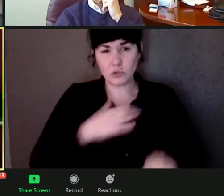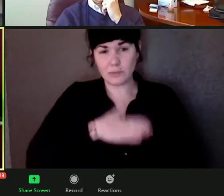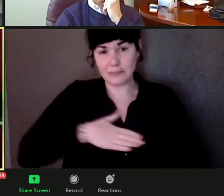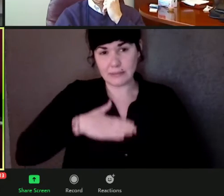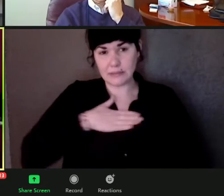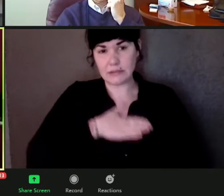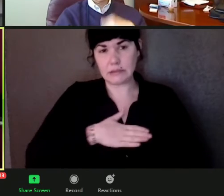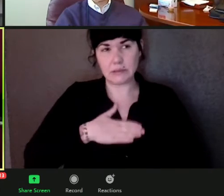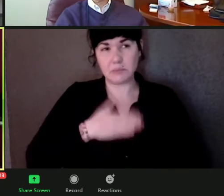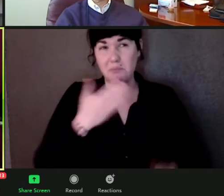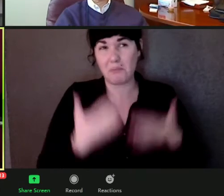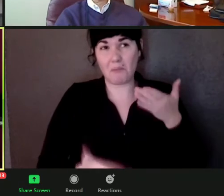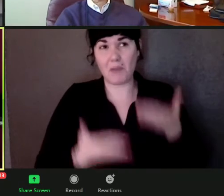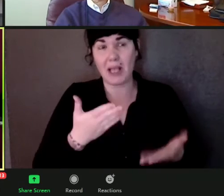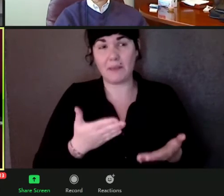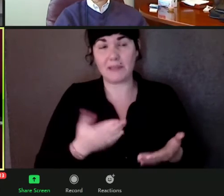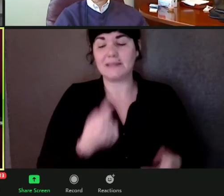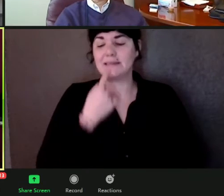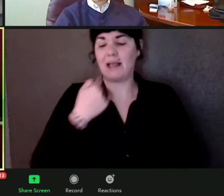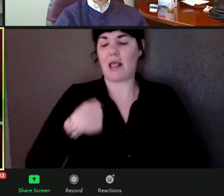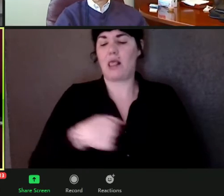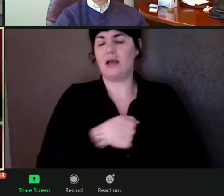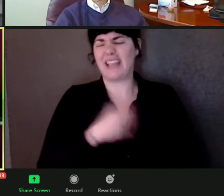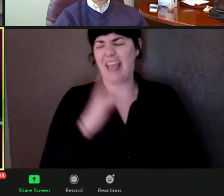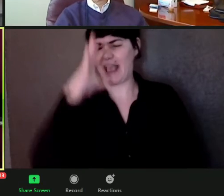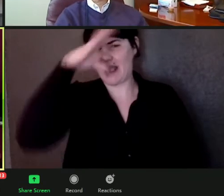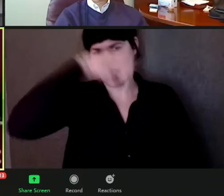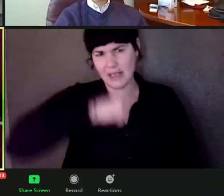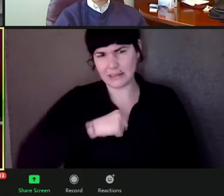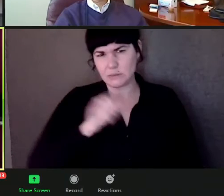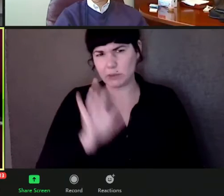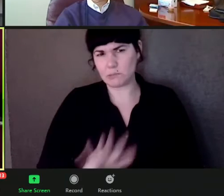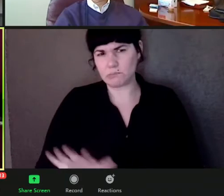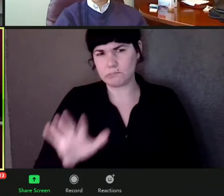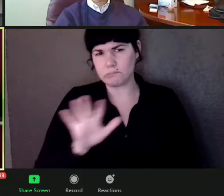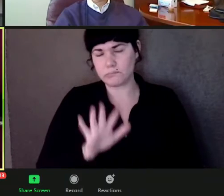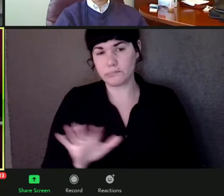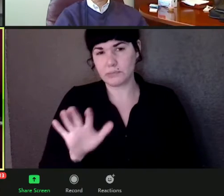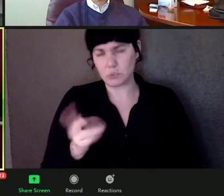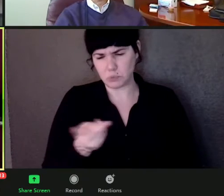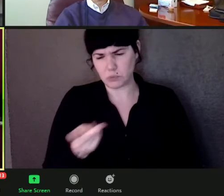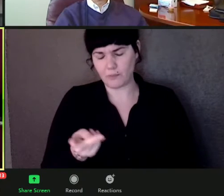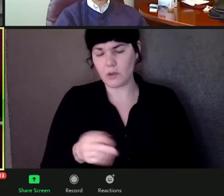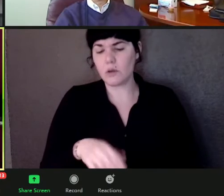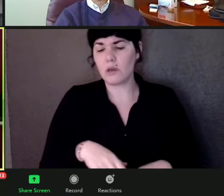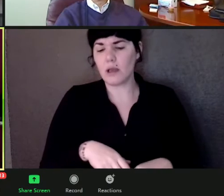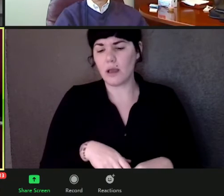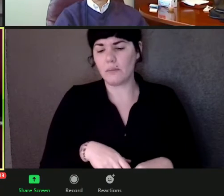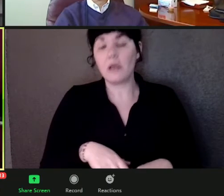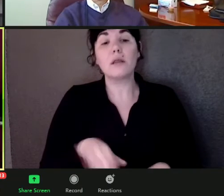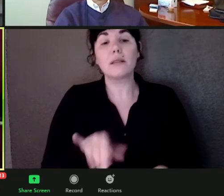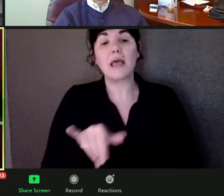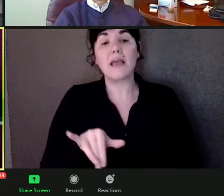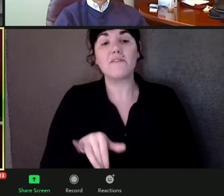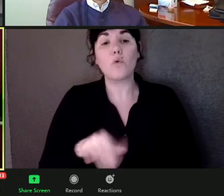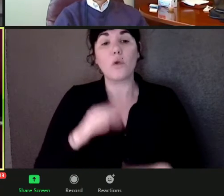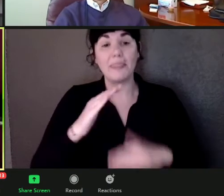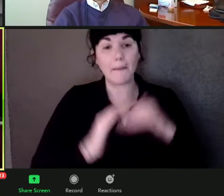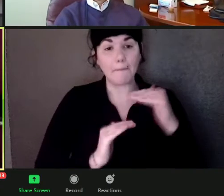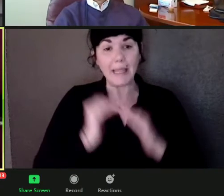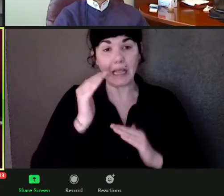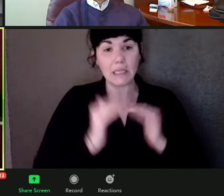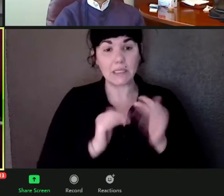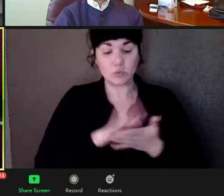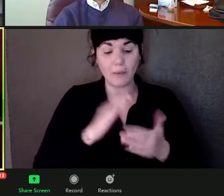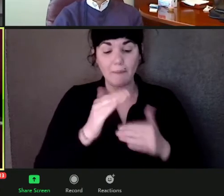Ironetta and also, you know, Randy, we talked about capital improvements, the buildings. We talked about the social,